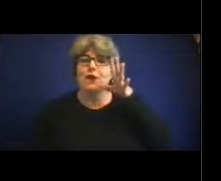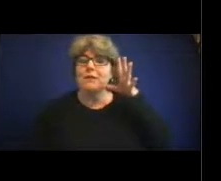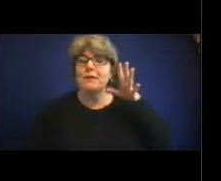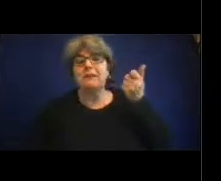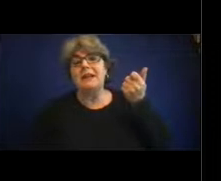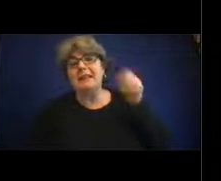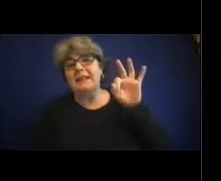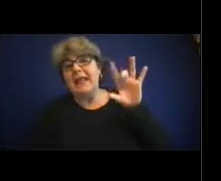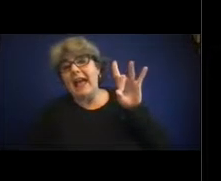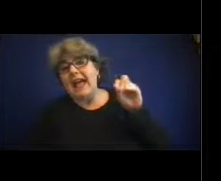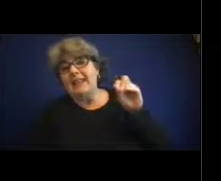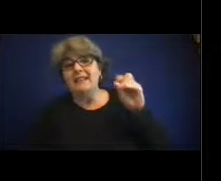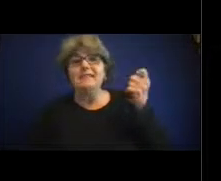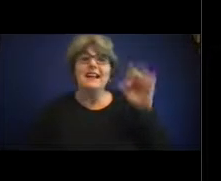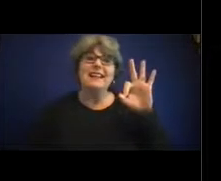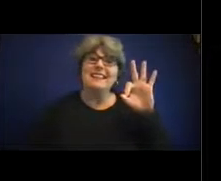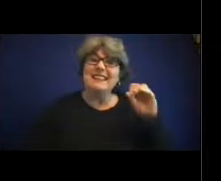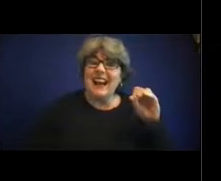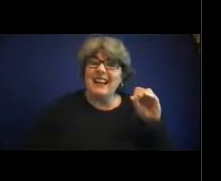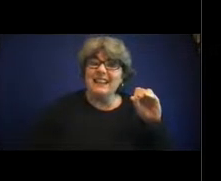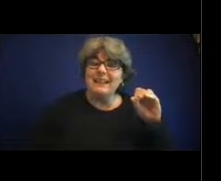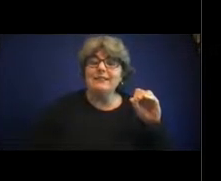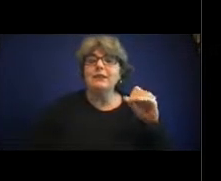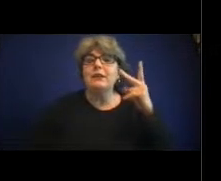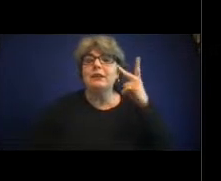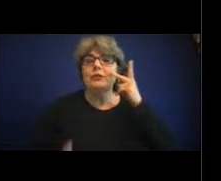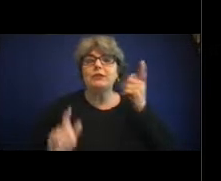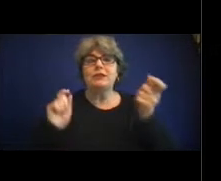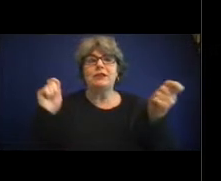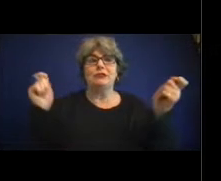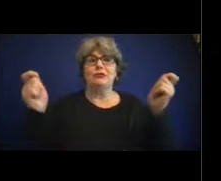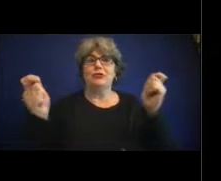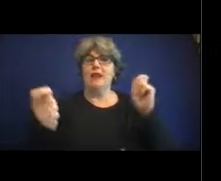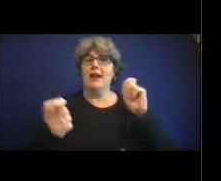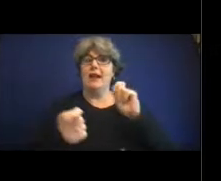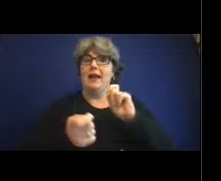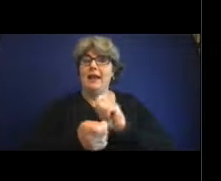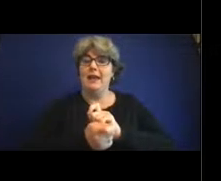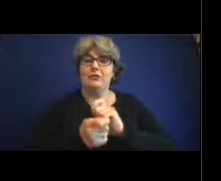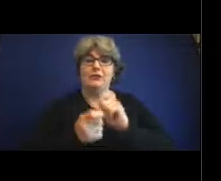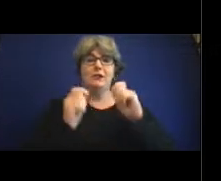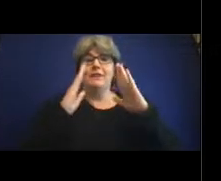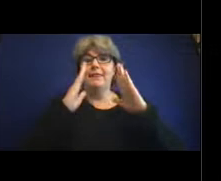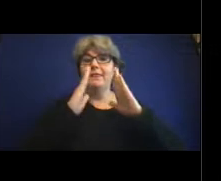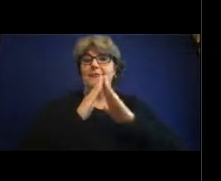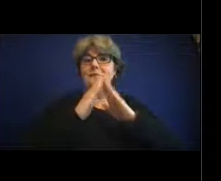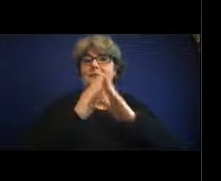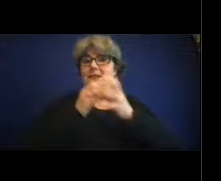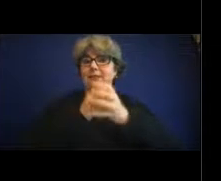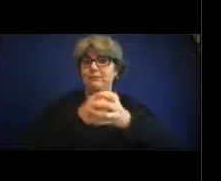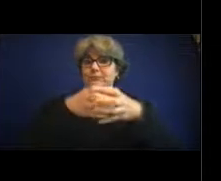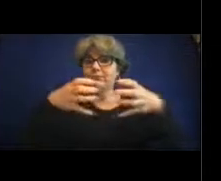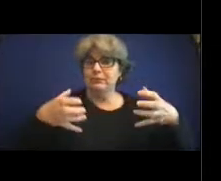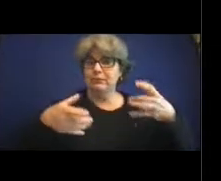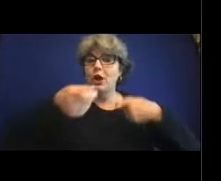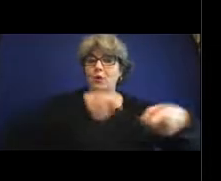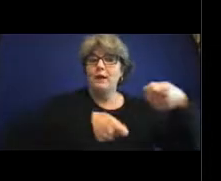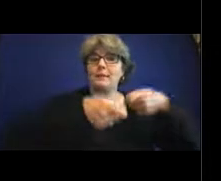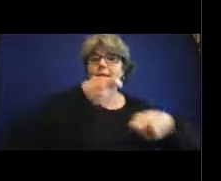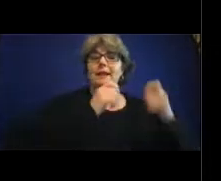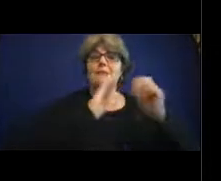90s. And you can see how the farm fields eventually go away as the city spreads, as the farms are replaced by